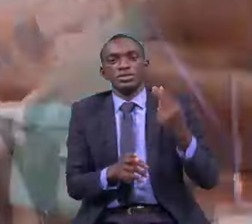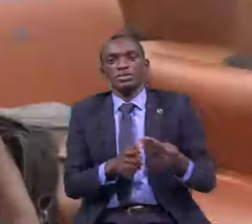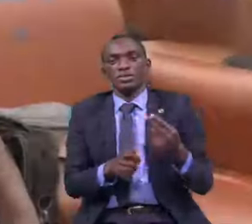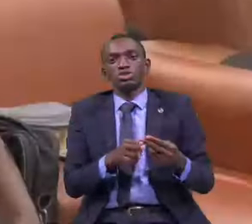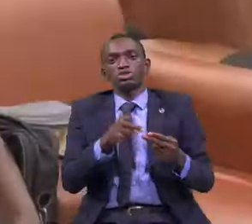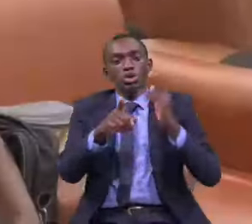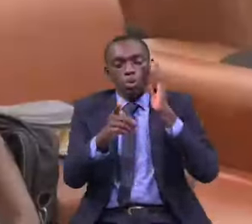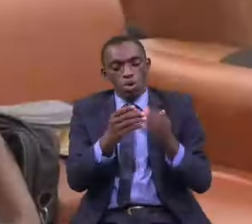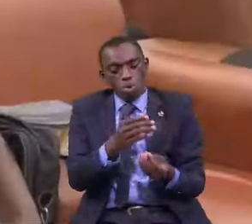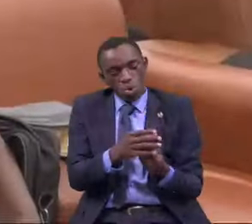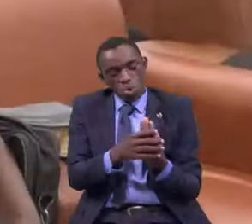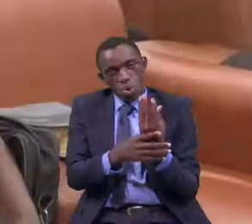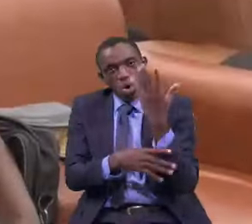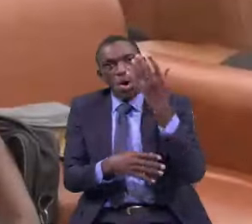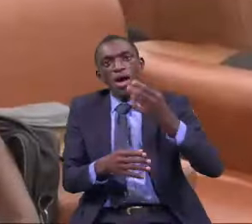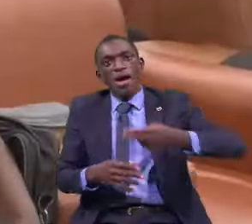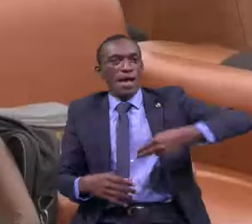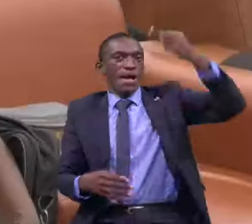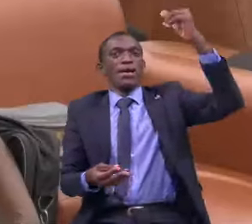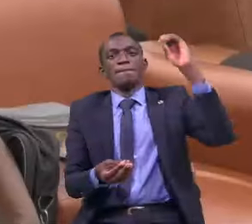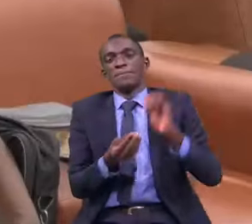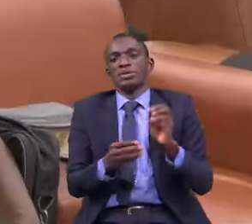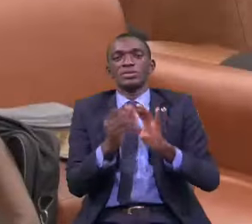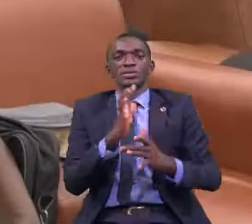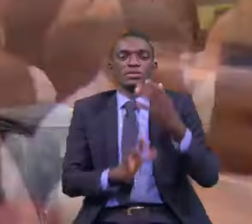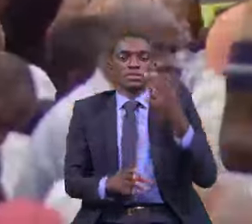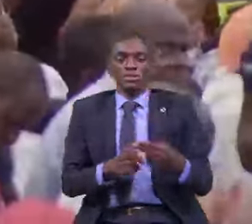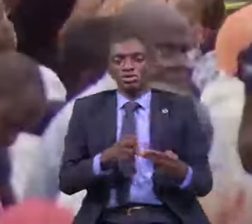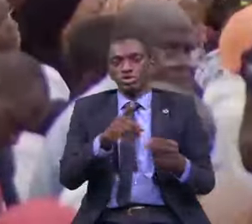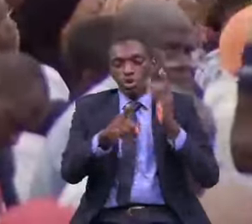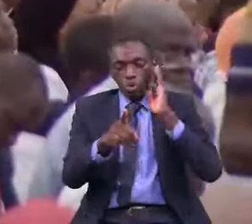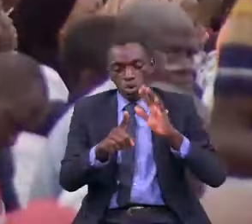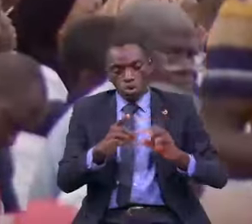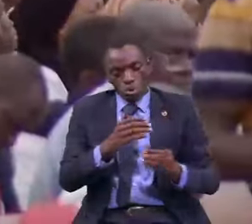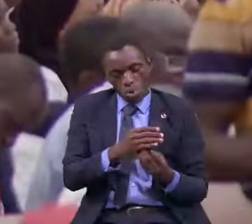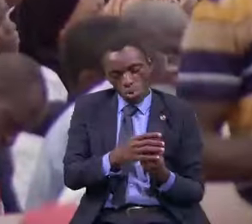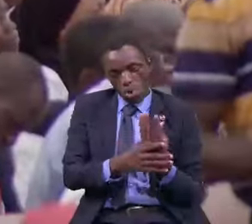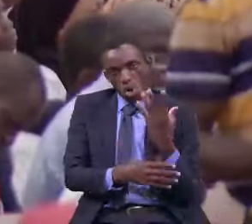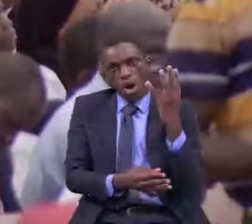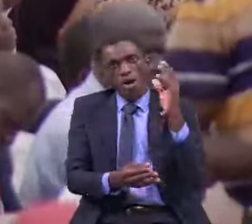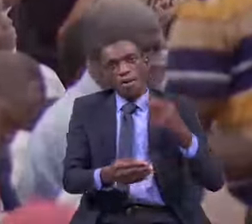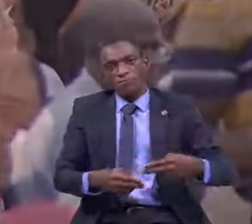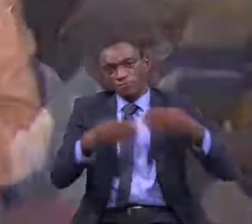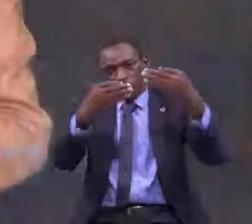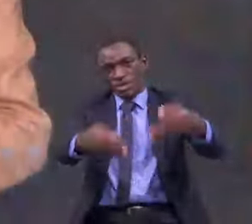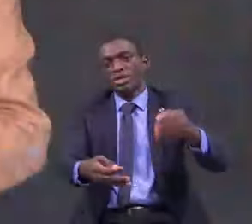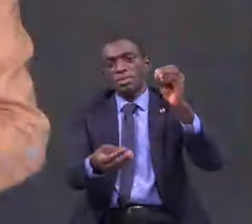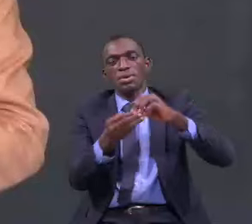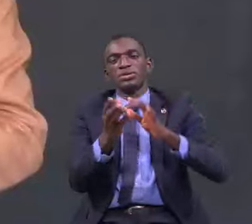higher. You will grow further. You will grow